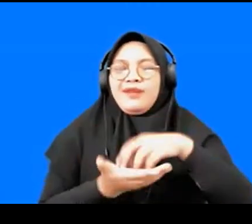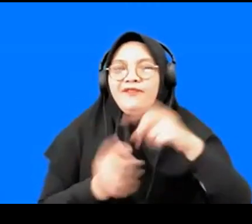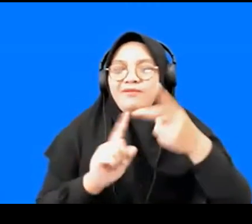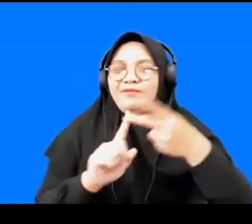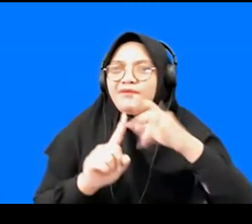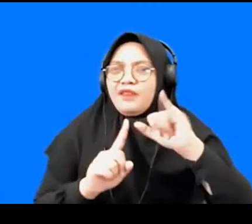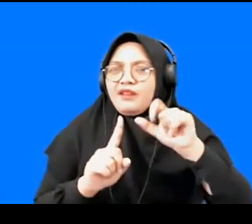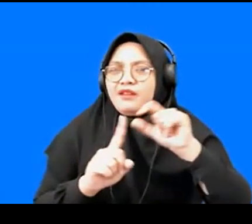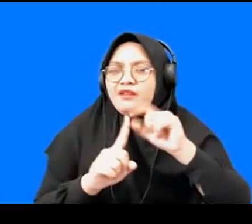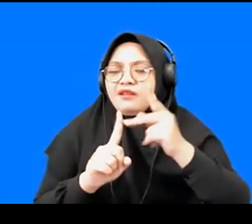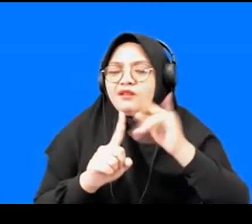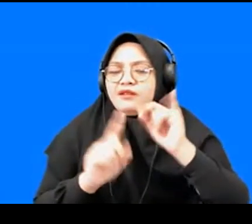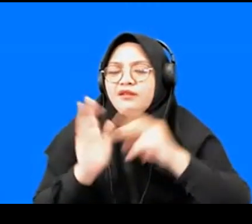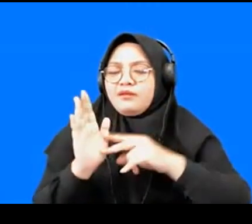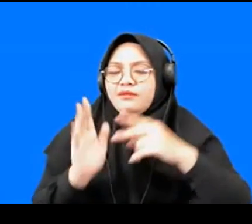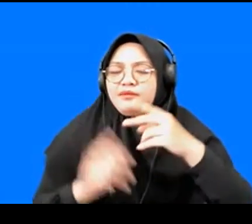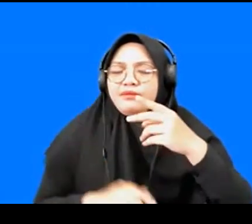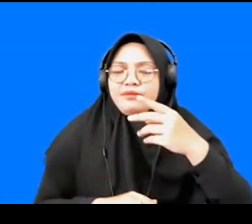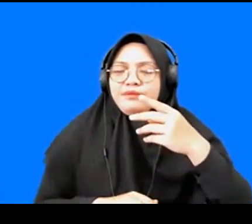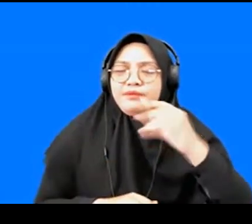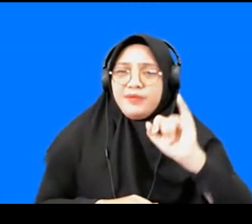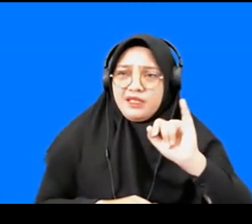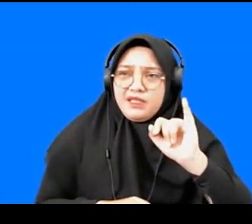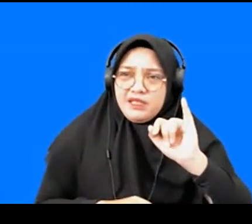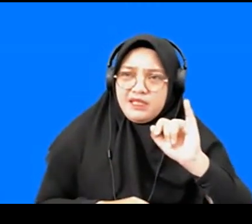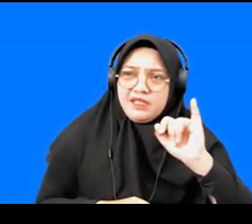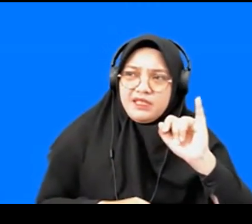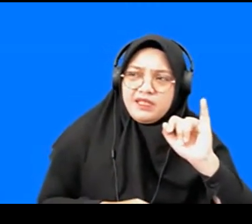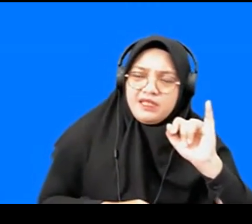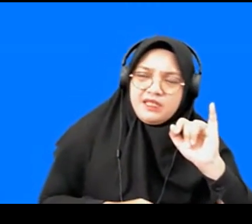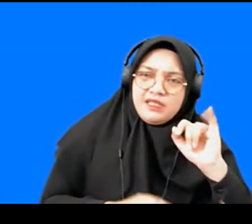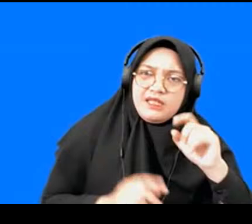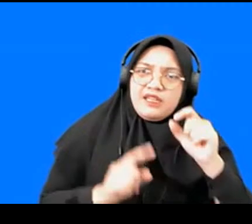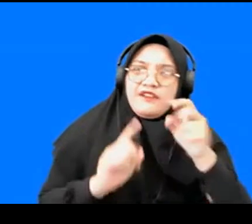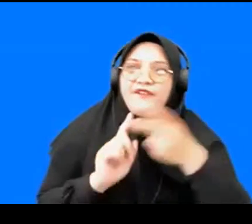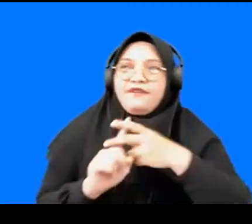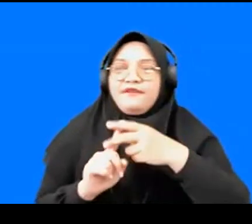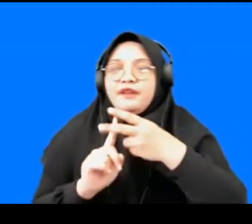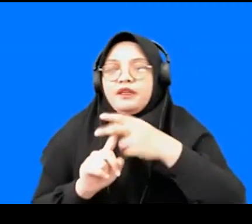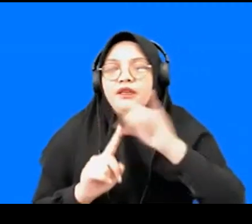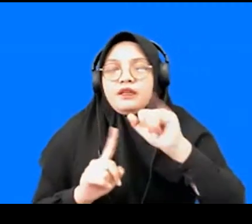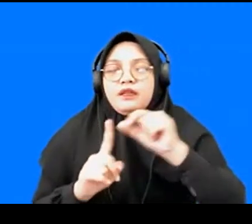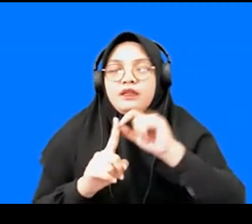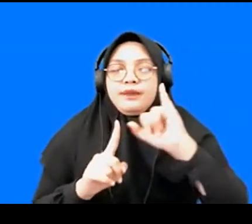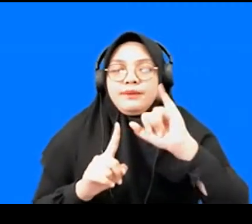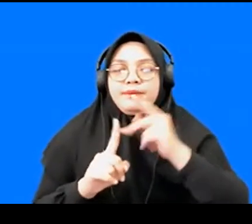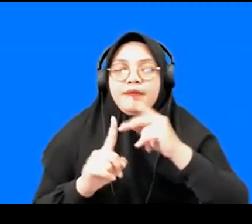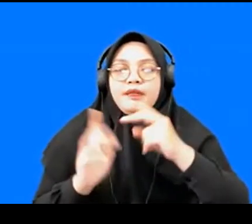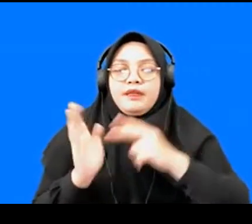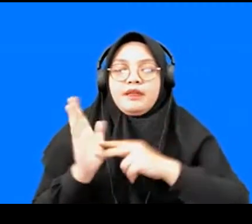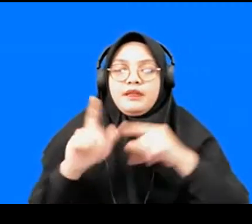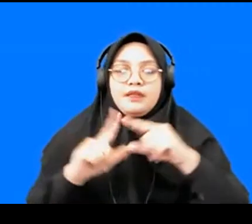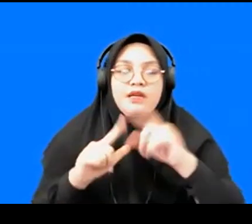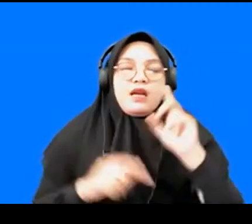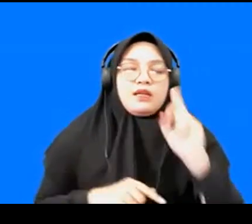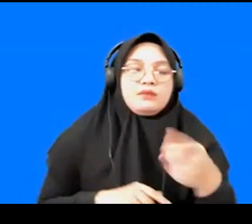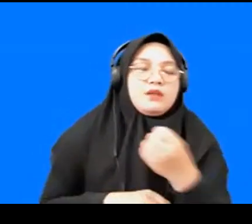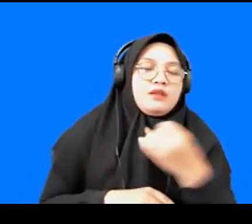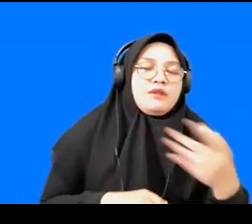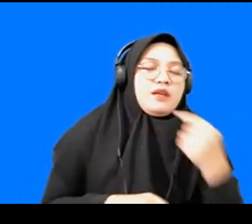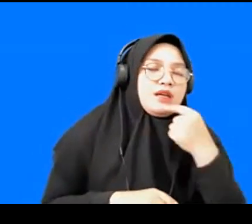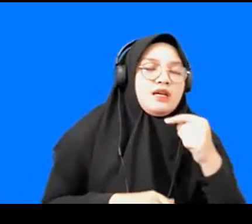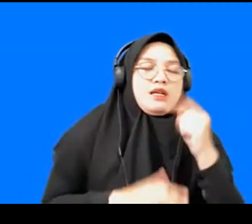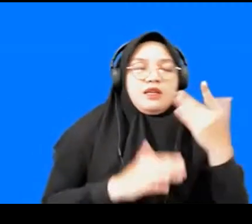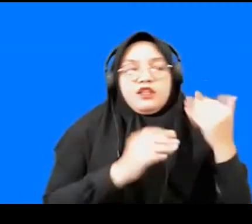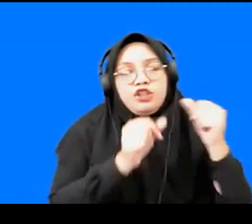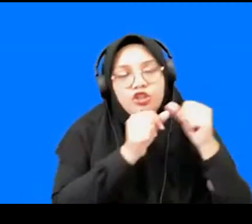minute, literally. So you must be able to tax that amount because otherwise, you deprive the government and the people of